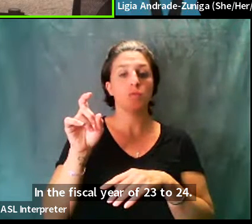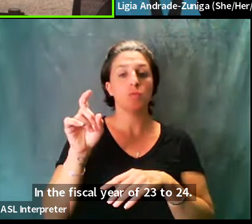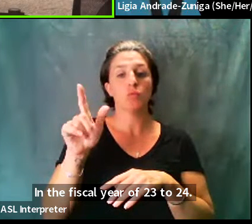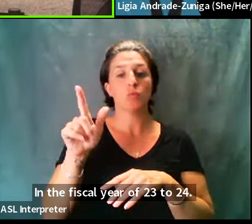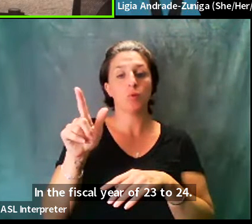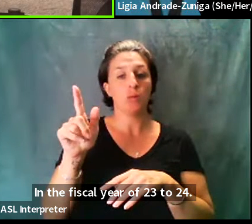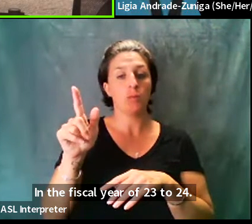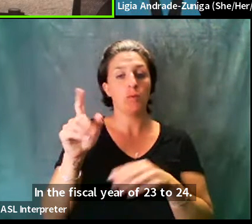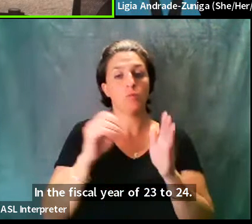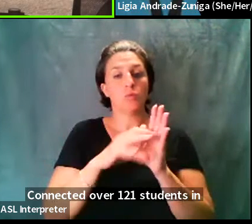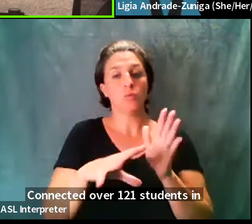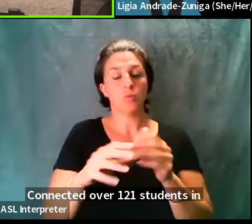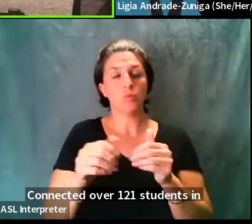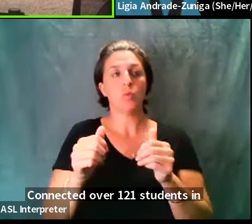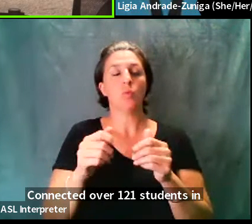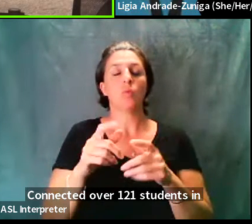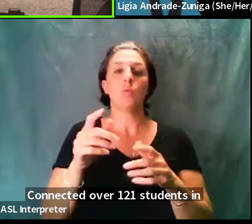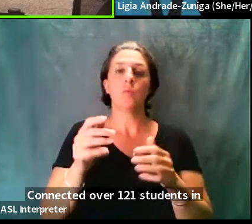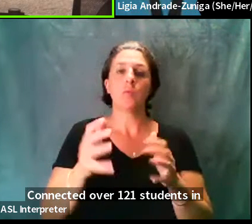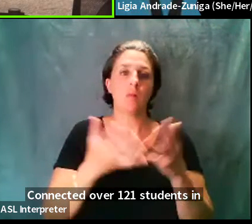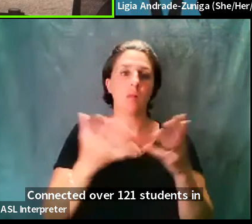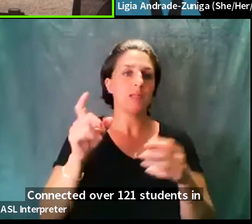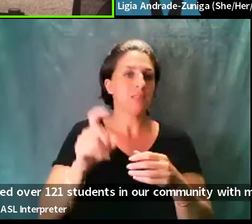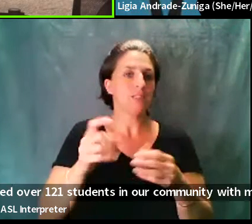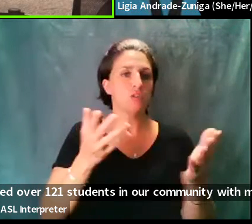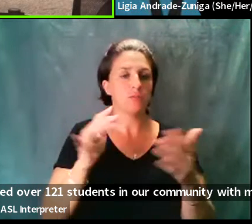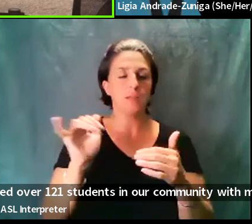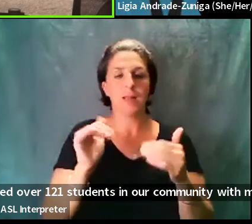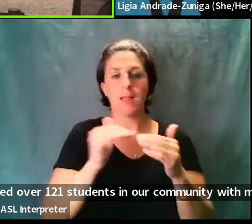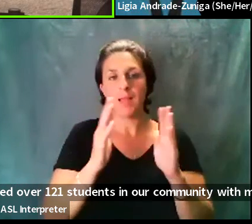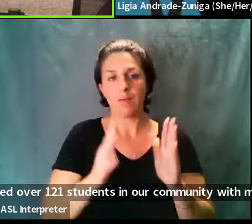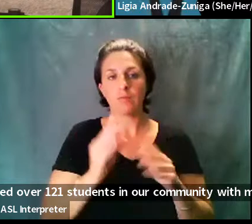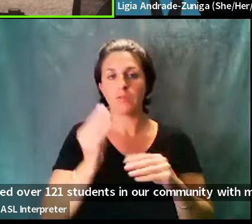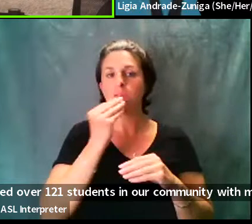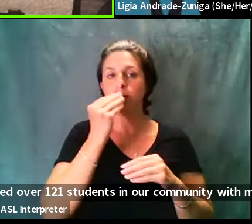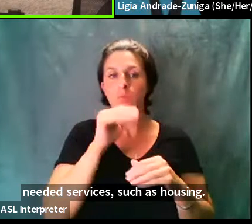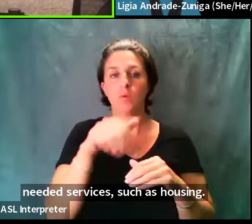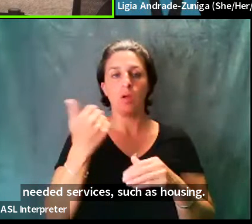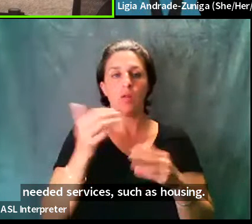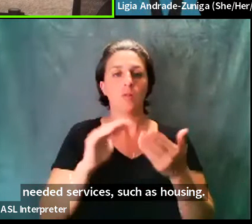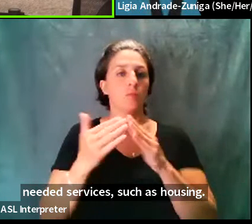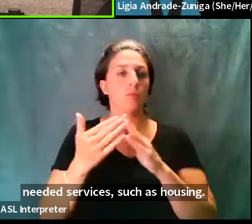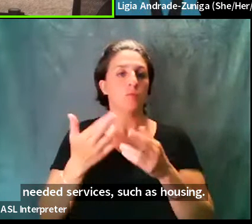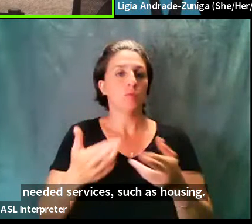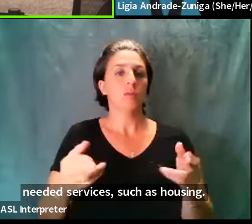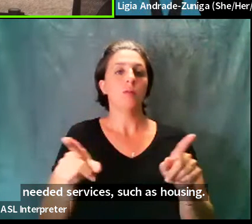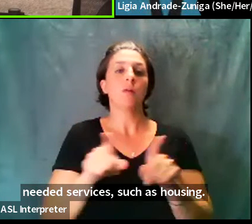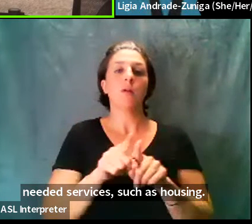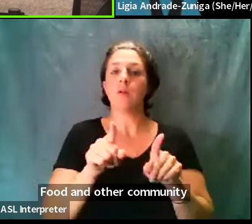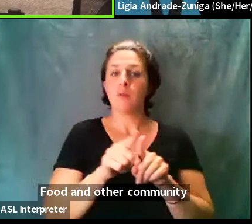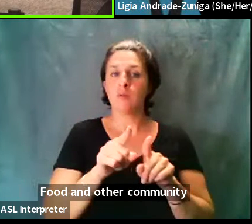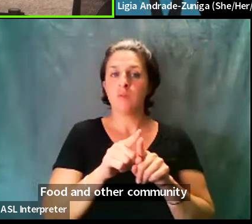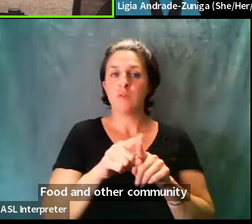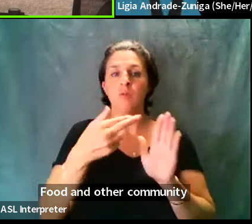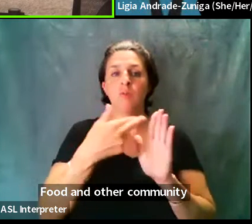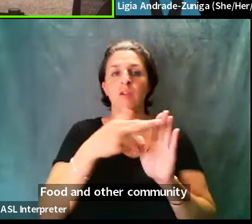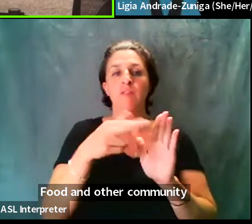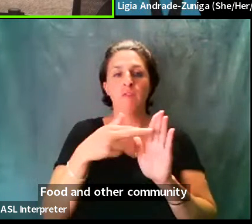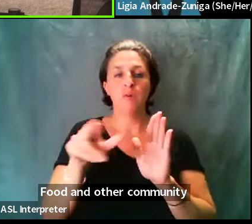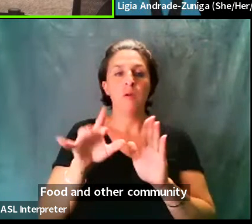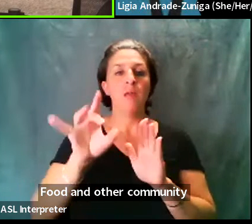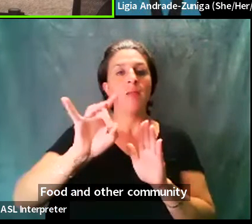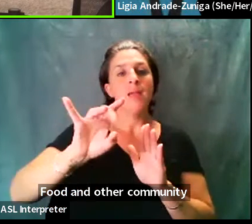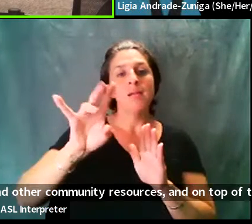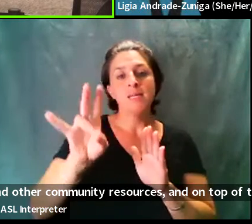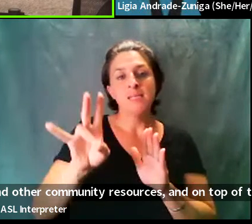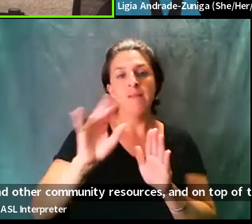community with much needed services, such as housing, food, and other community resources. And on top of that, referred 87